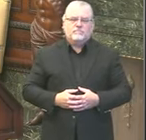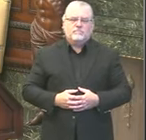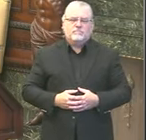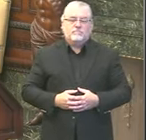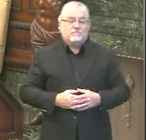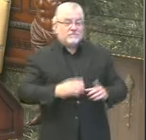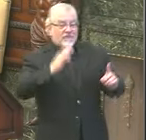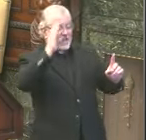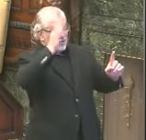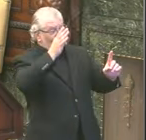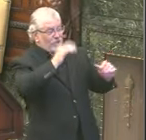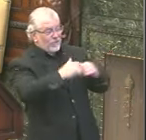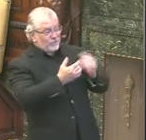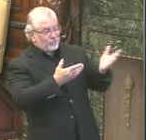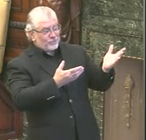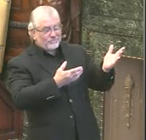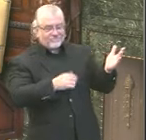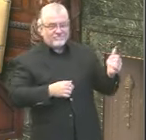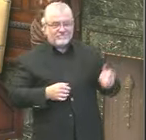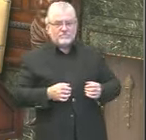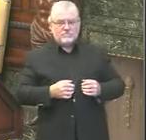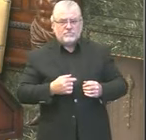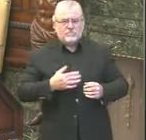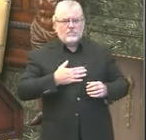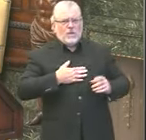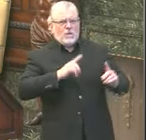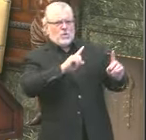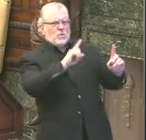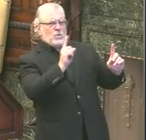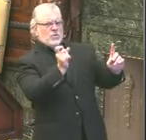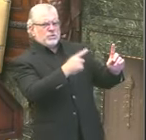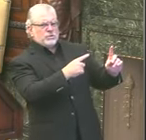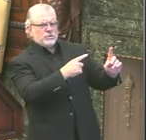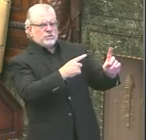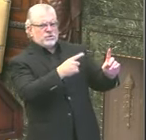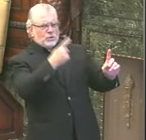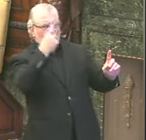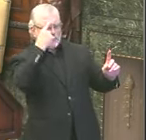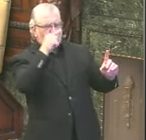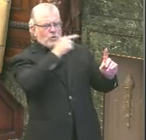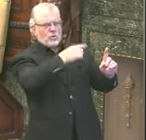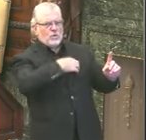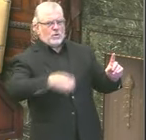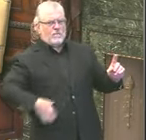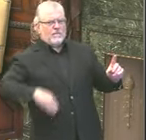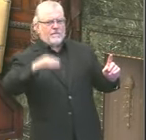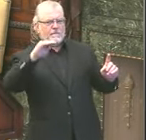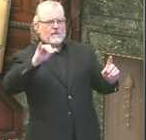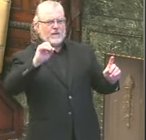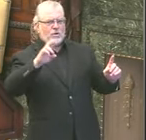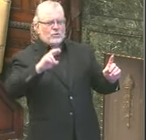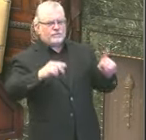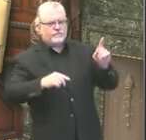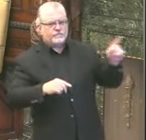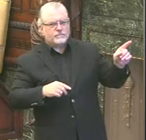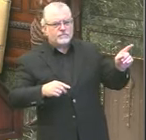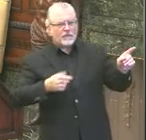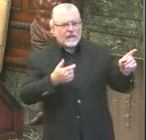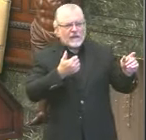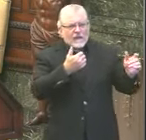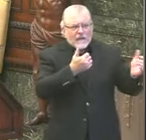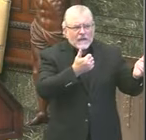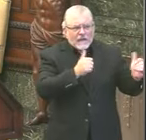Hi, how are you? This question is for the mayor. I just wanted to see if I could get some reaction from you